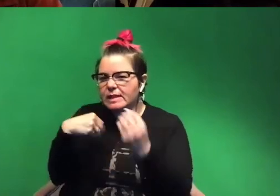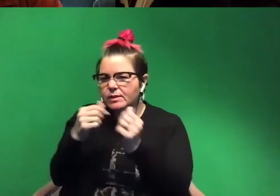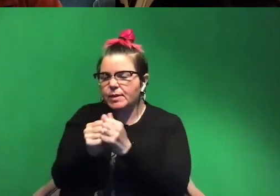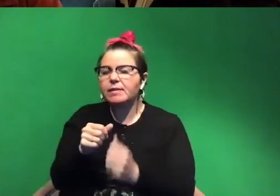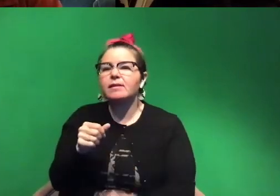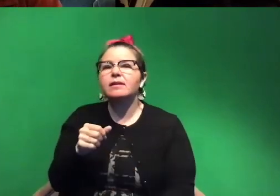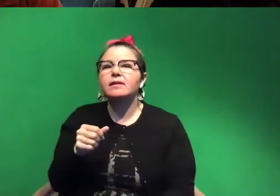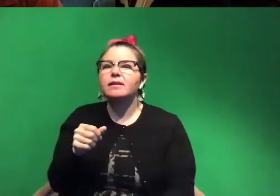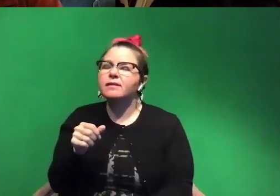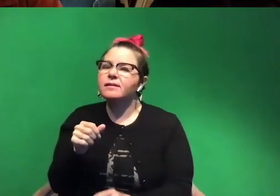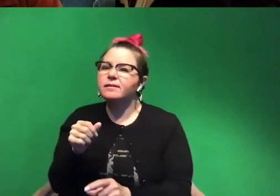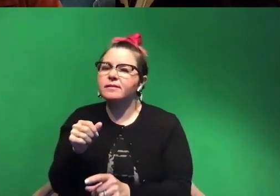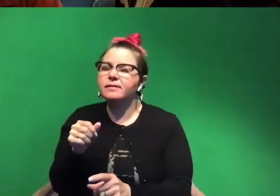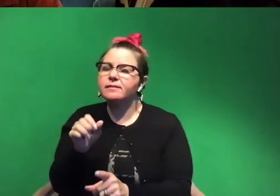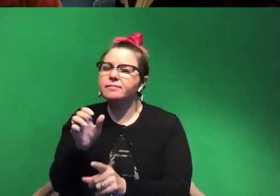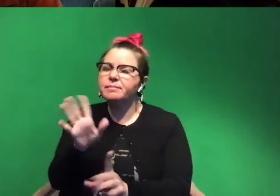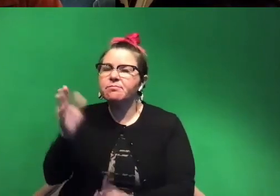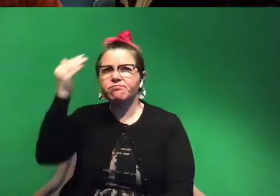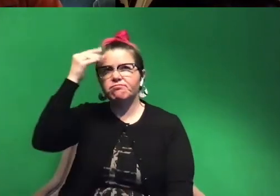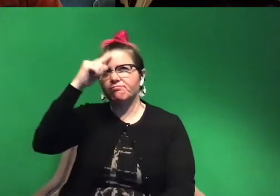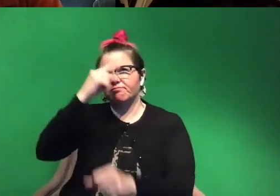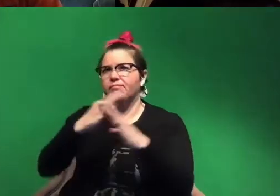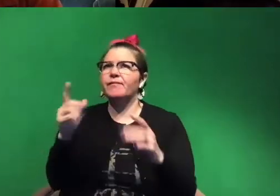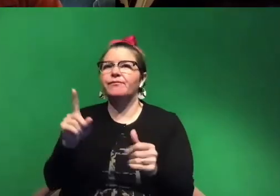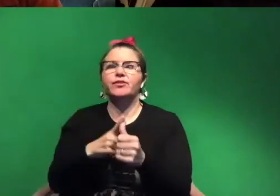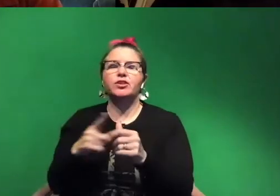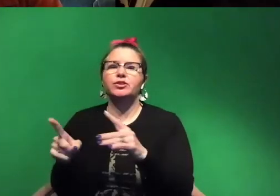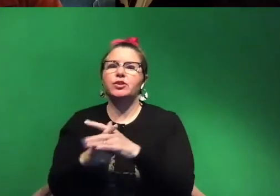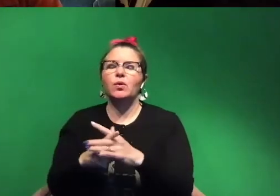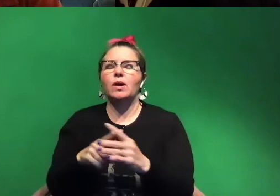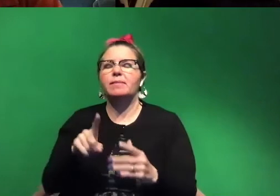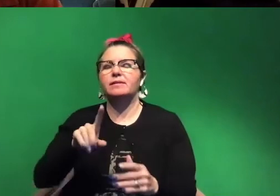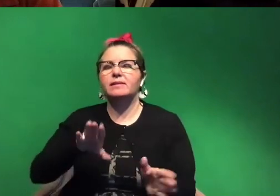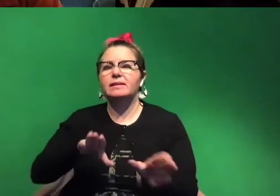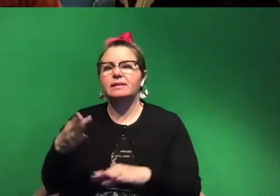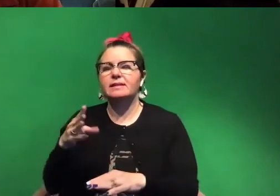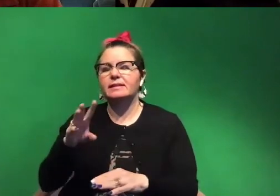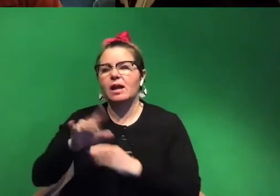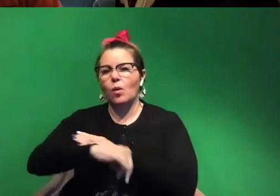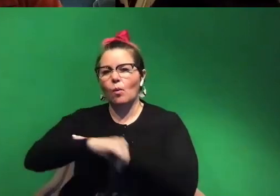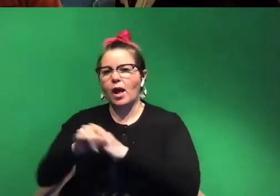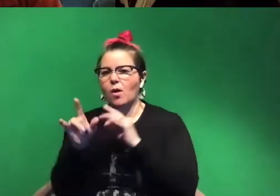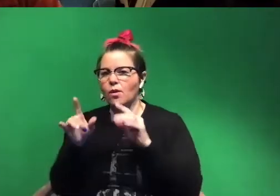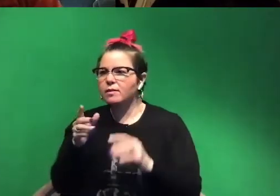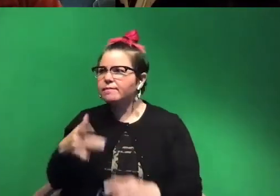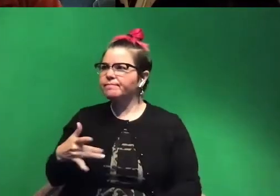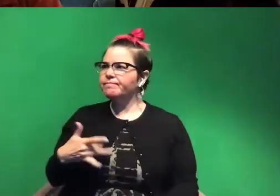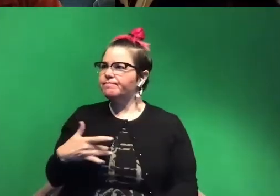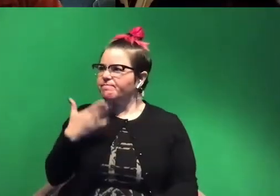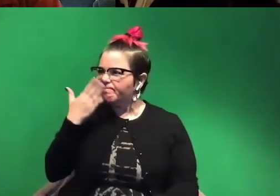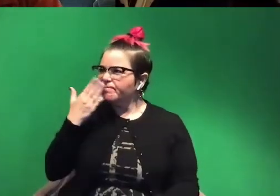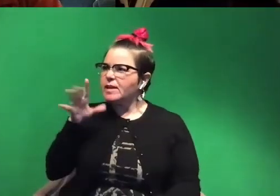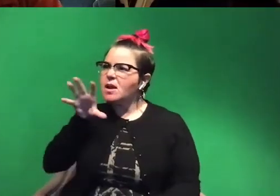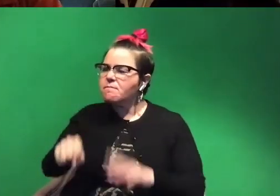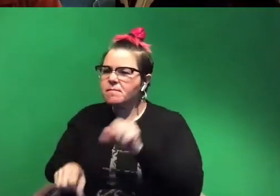well known for being the first thing to show up to a dead whale on the bottom of the ocean. They have a really great sense of smell, and they'll